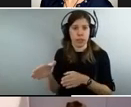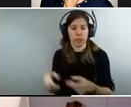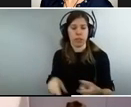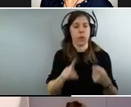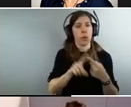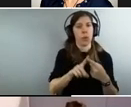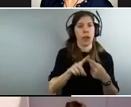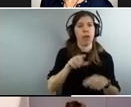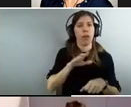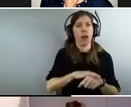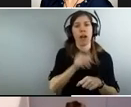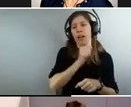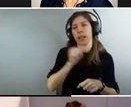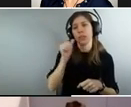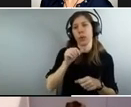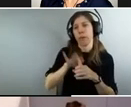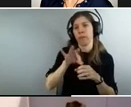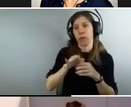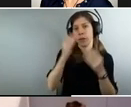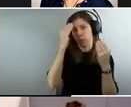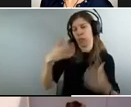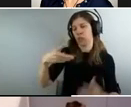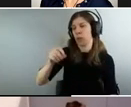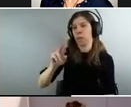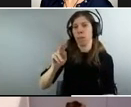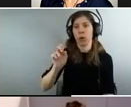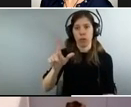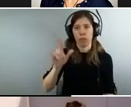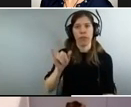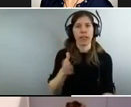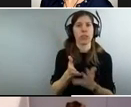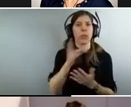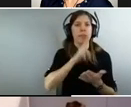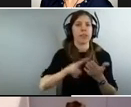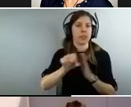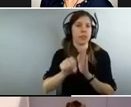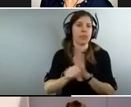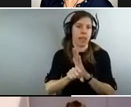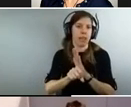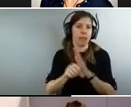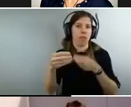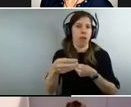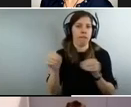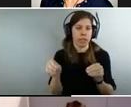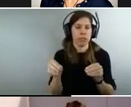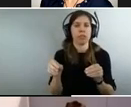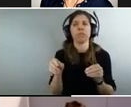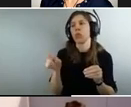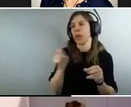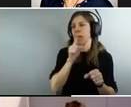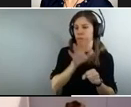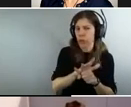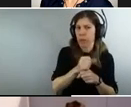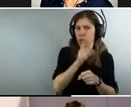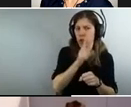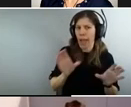the Arizona Voter Information Portal, which is through the Secretary of State's office. And here you can confirm your registration is active.